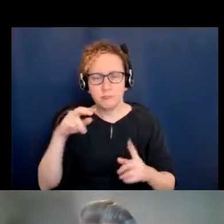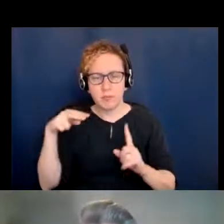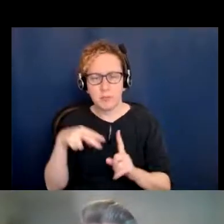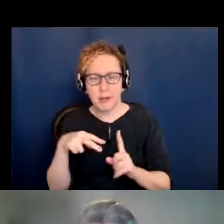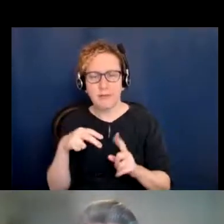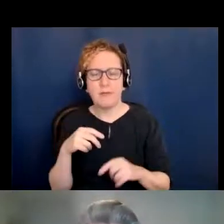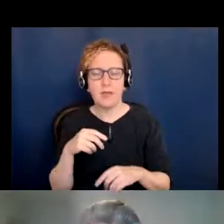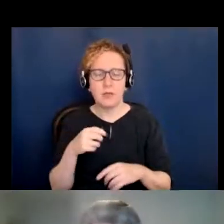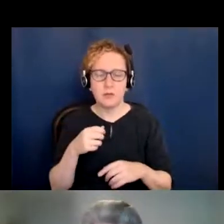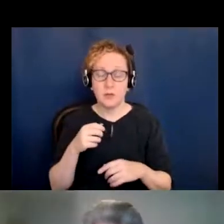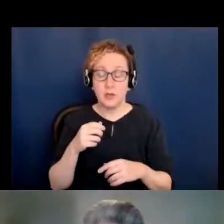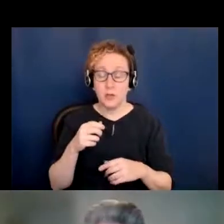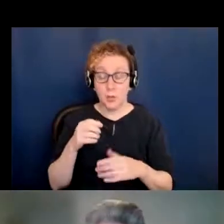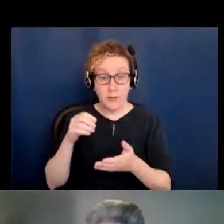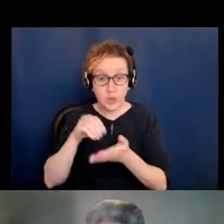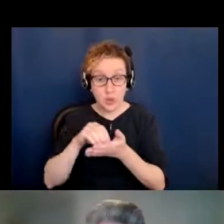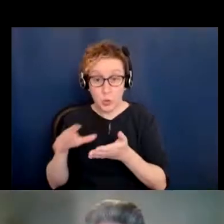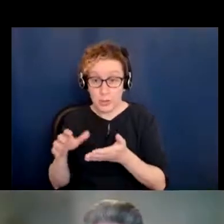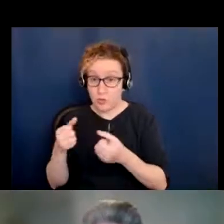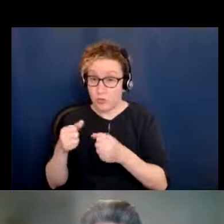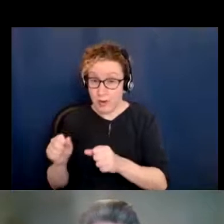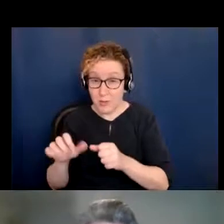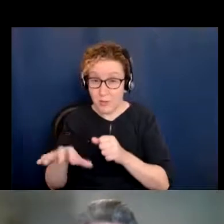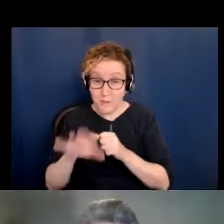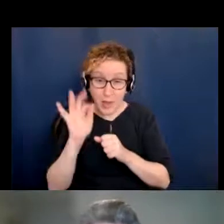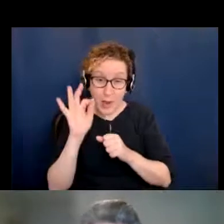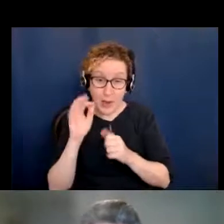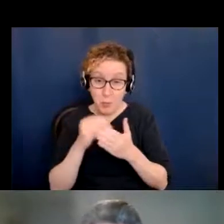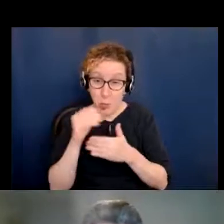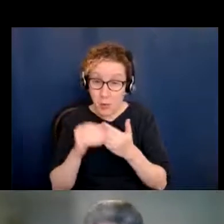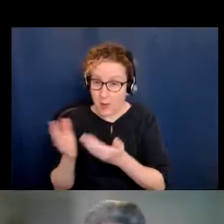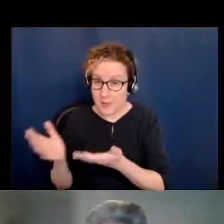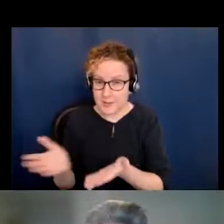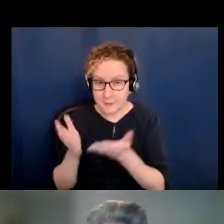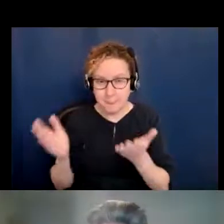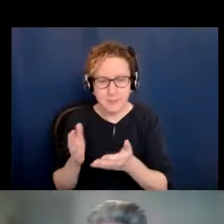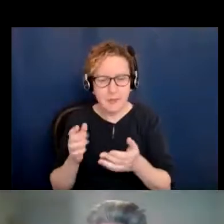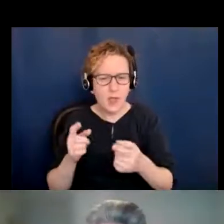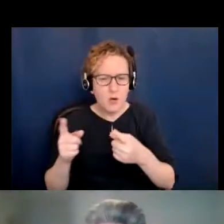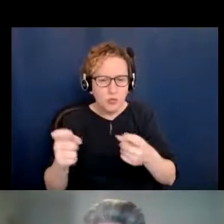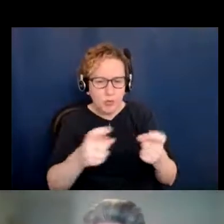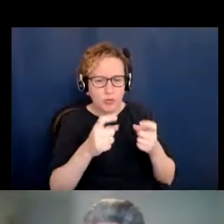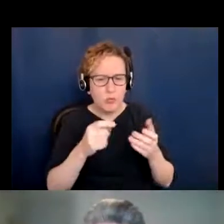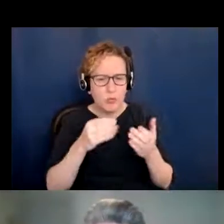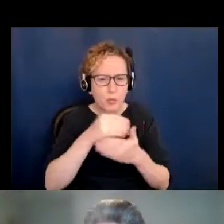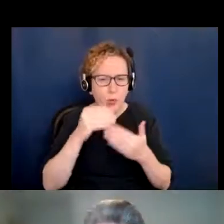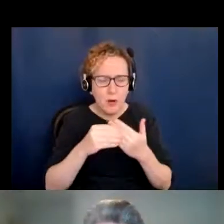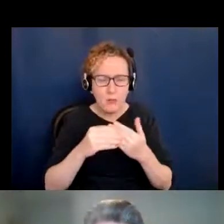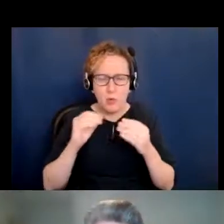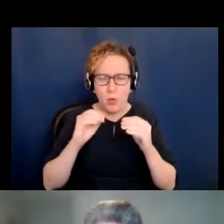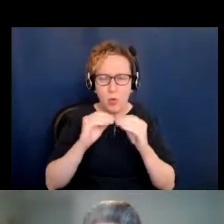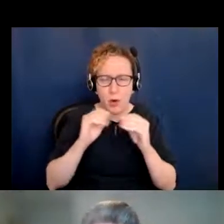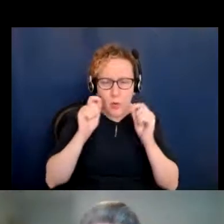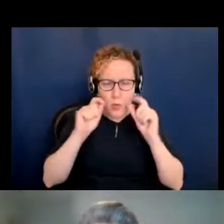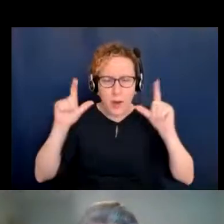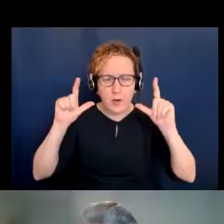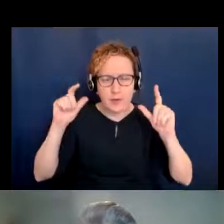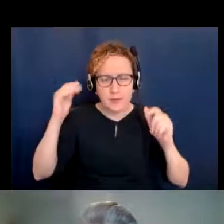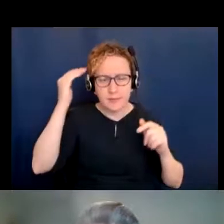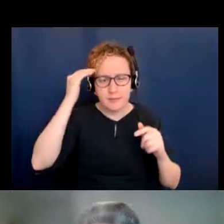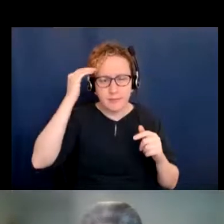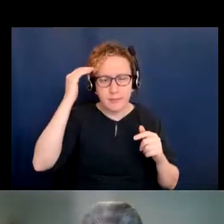programs and raise awareness, and recruit for programs and that type of thing. And so as, at